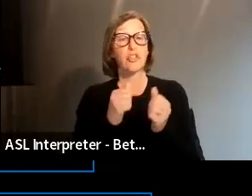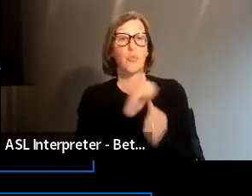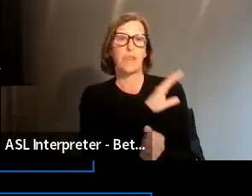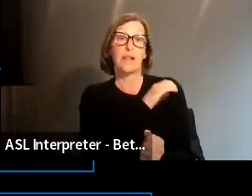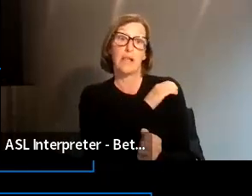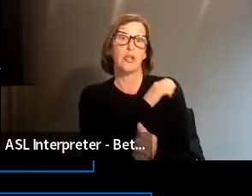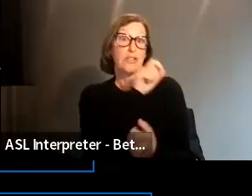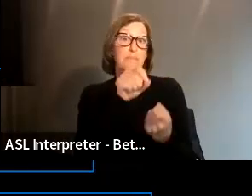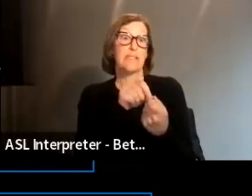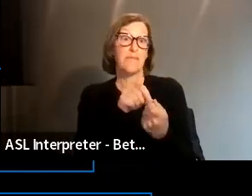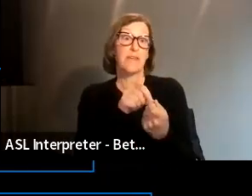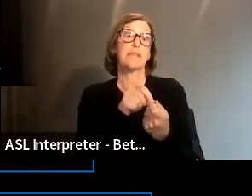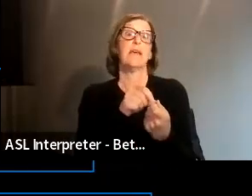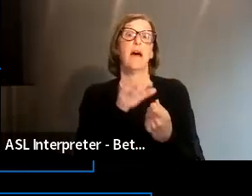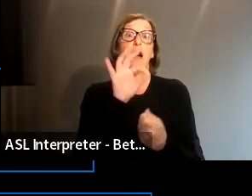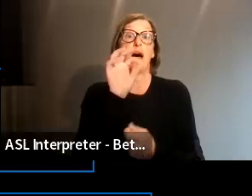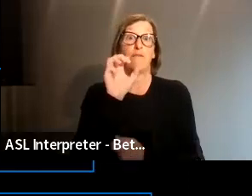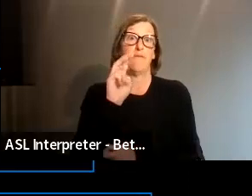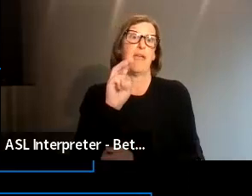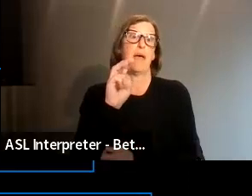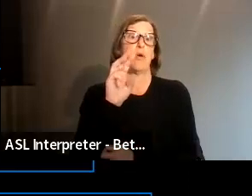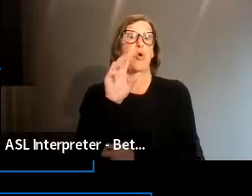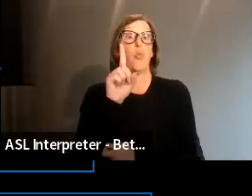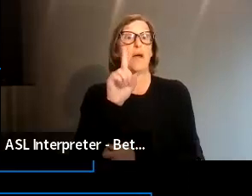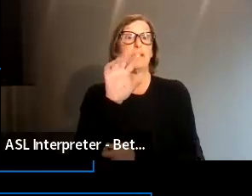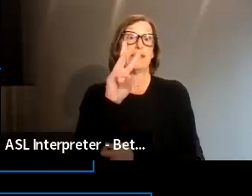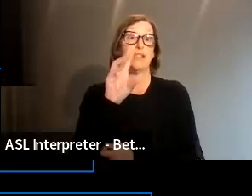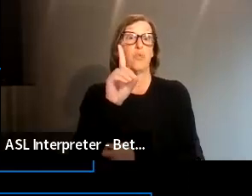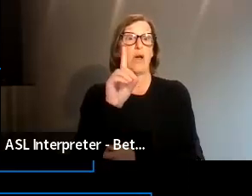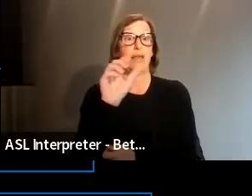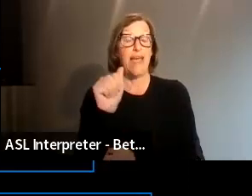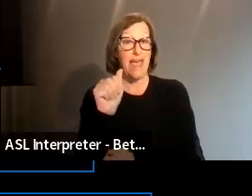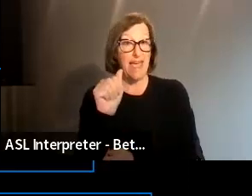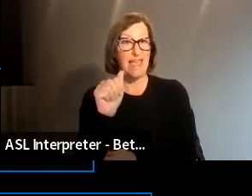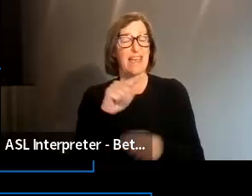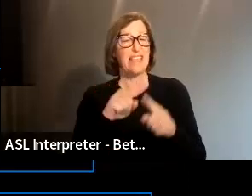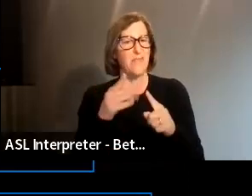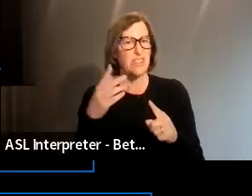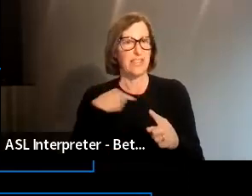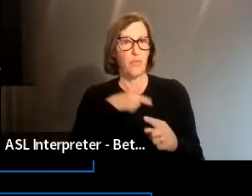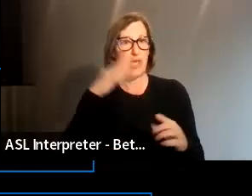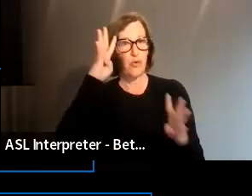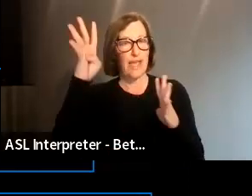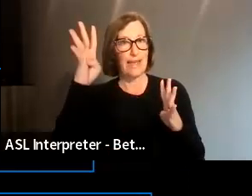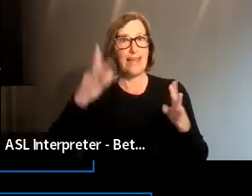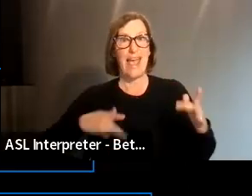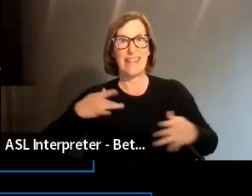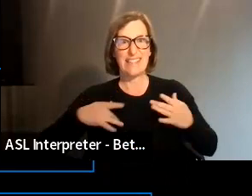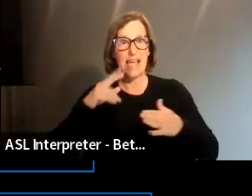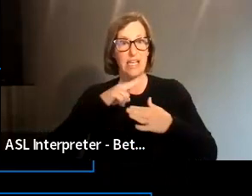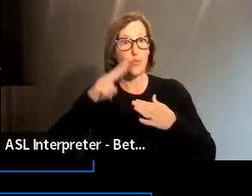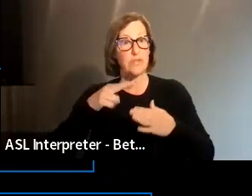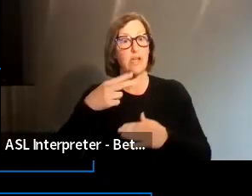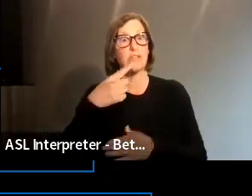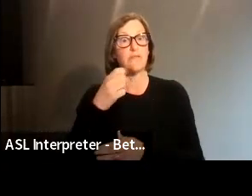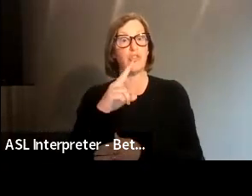of FAM161A, a knockout mouse model that we created, and very exciting results of gene augmentation therapy